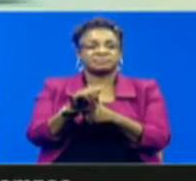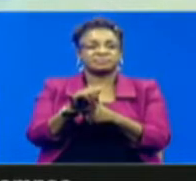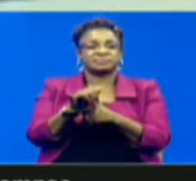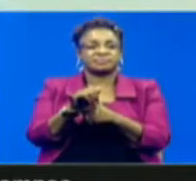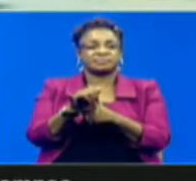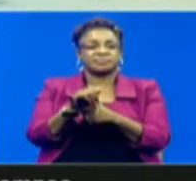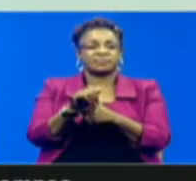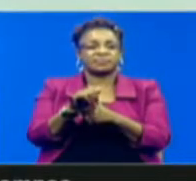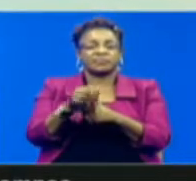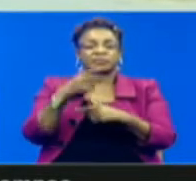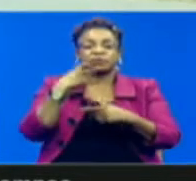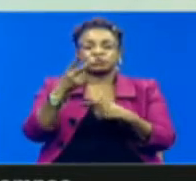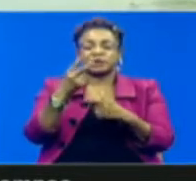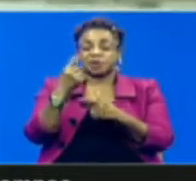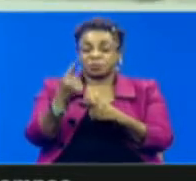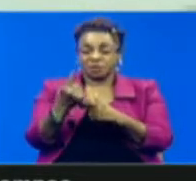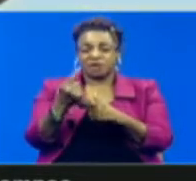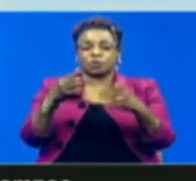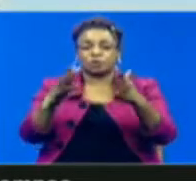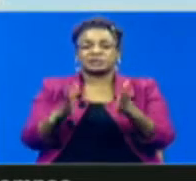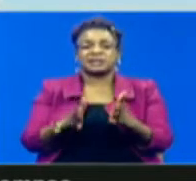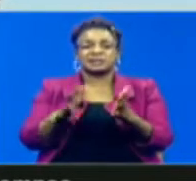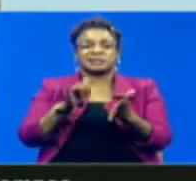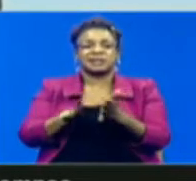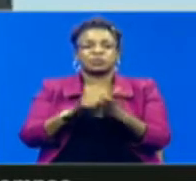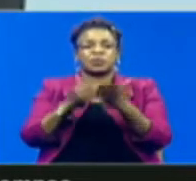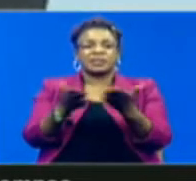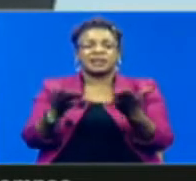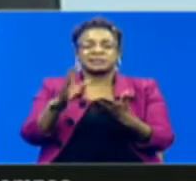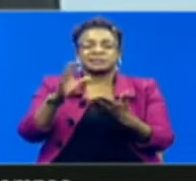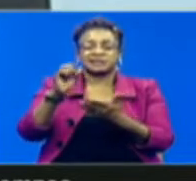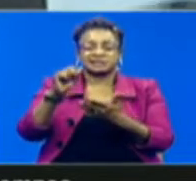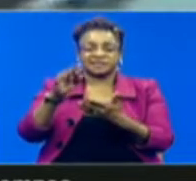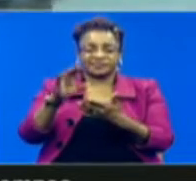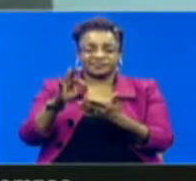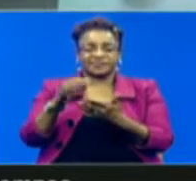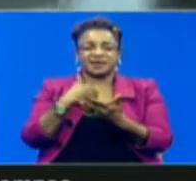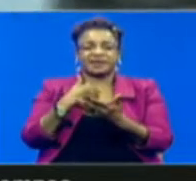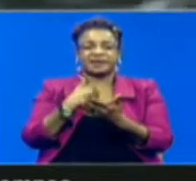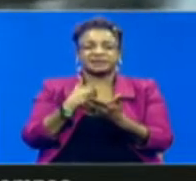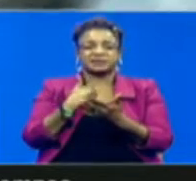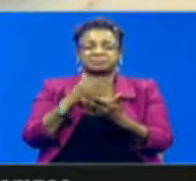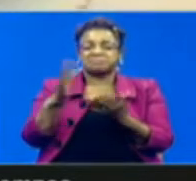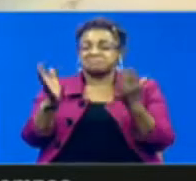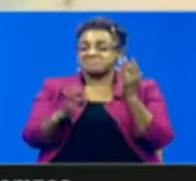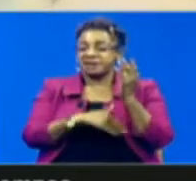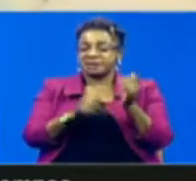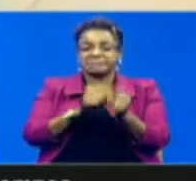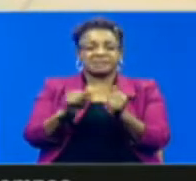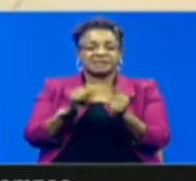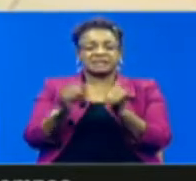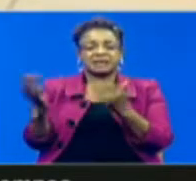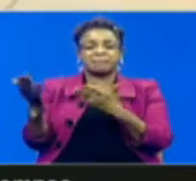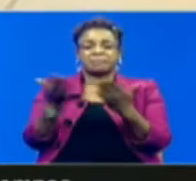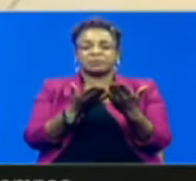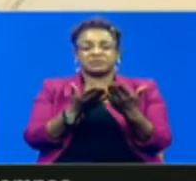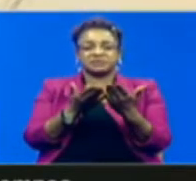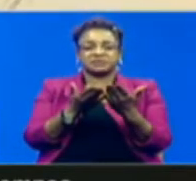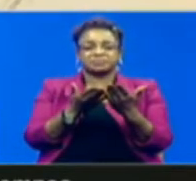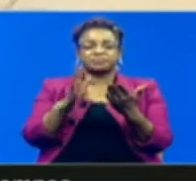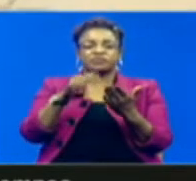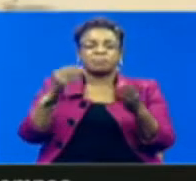The 201 containers that were lying at the CFS station contains tons of bad maize imported into the country